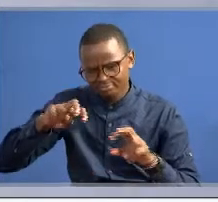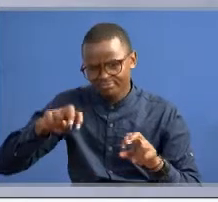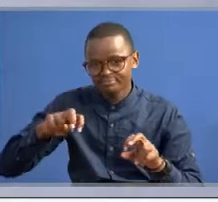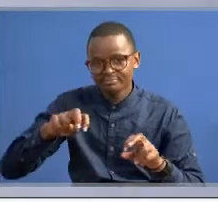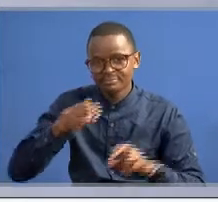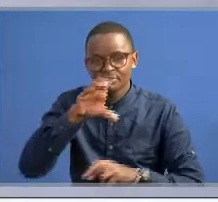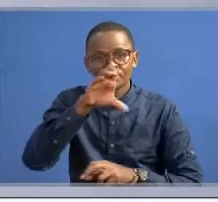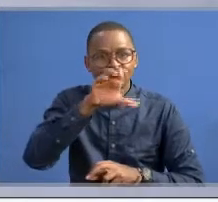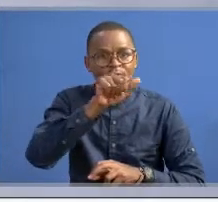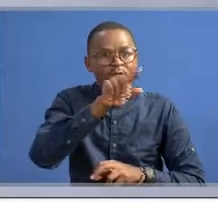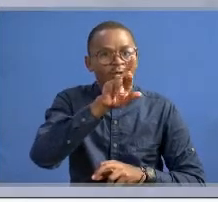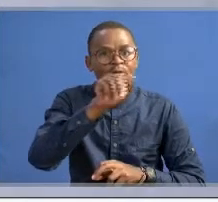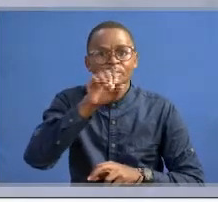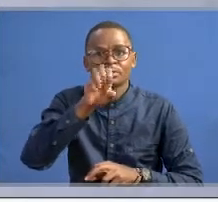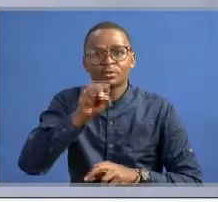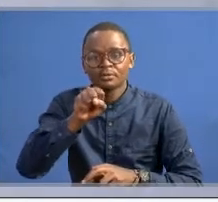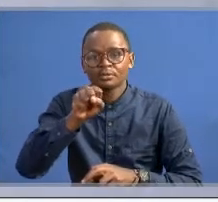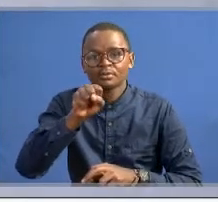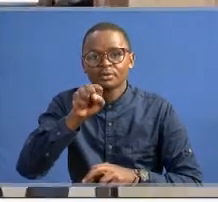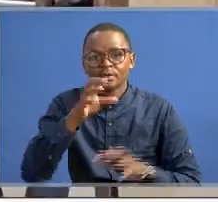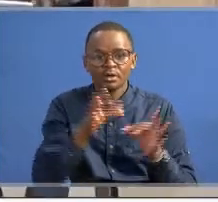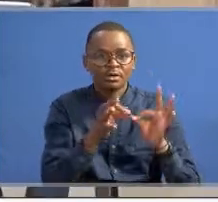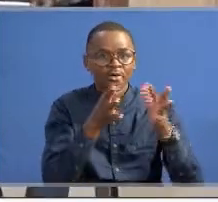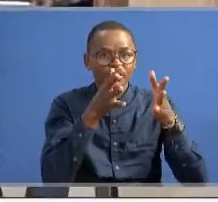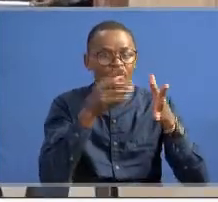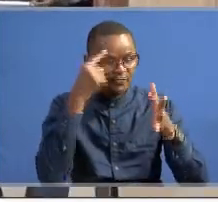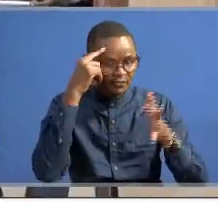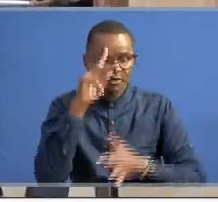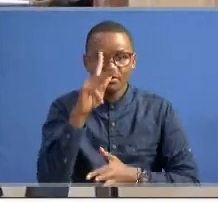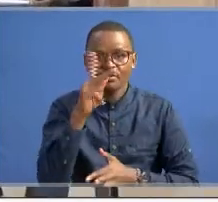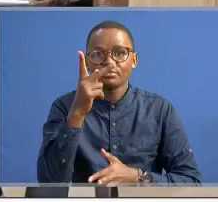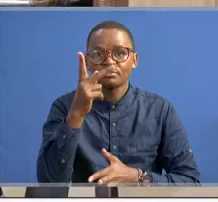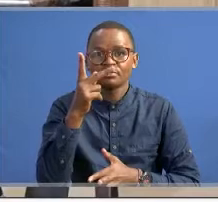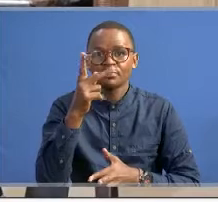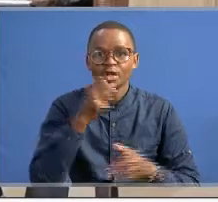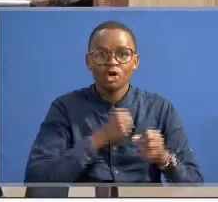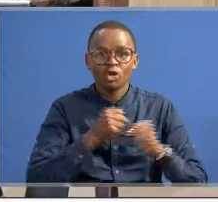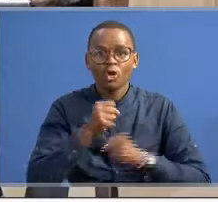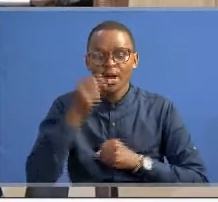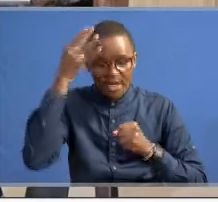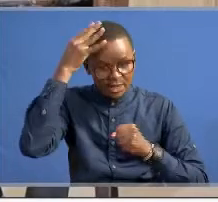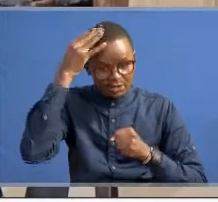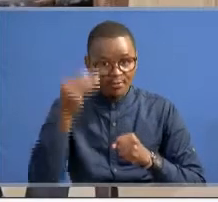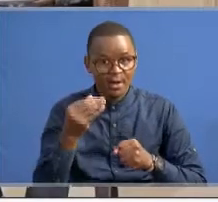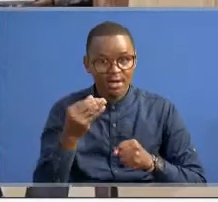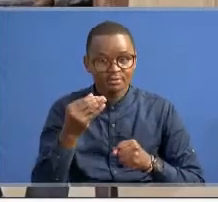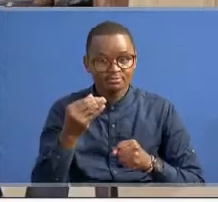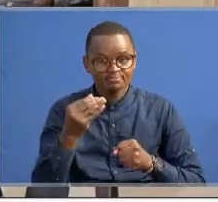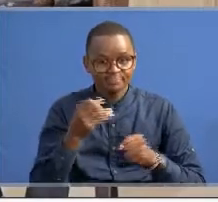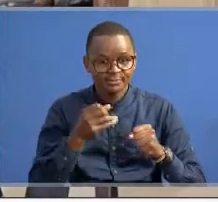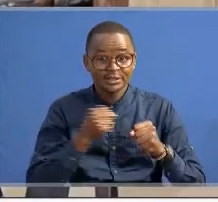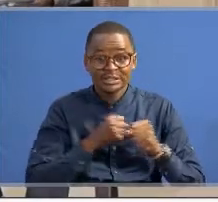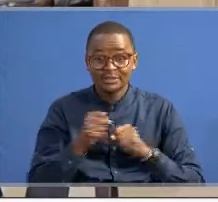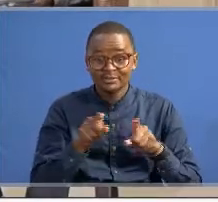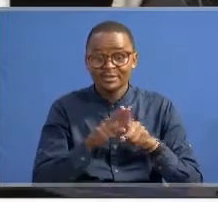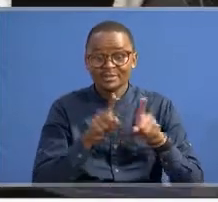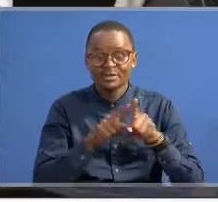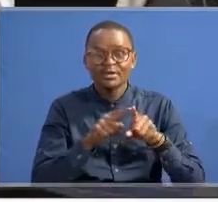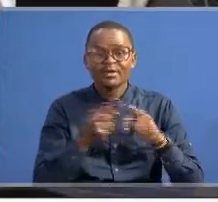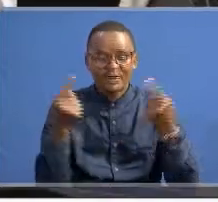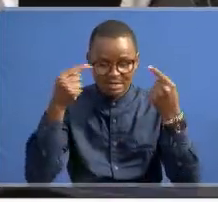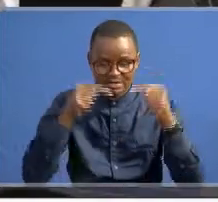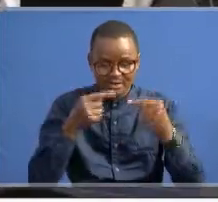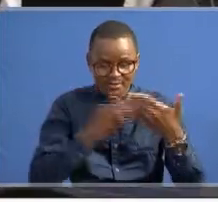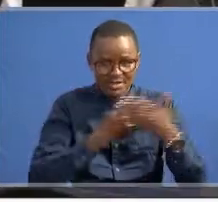Carlos Felipe, World Bank country coordinator for Kenya, Rwanda, Uganda, and Somalia, is positive that young entrepreneurs with